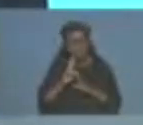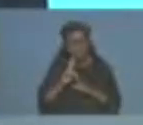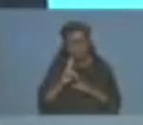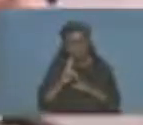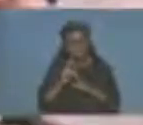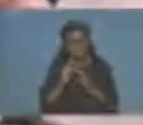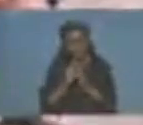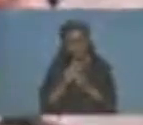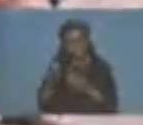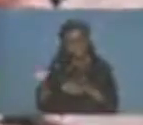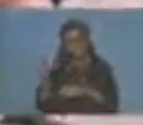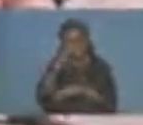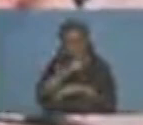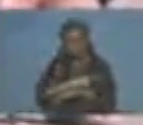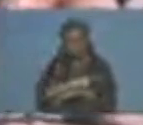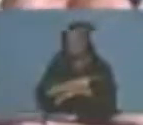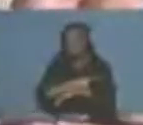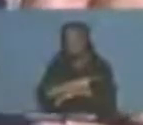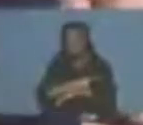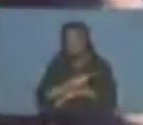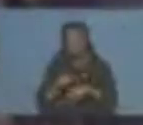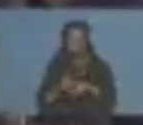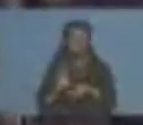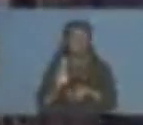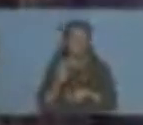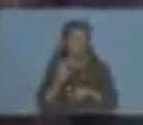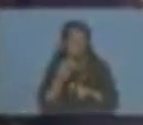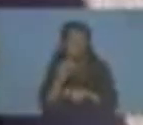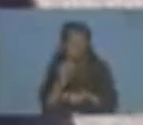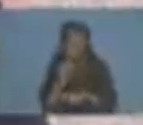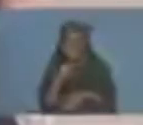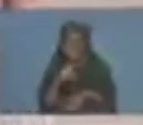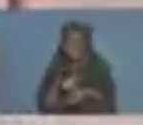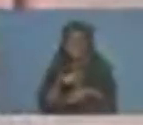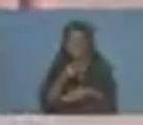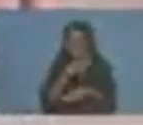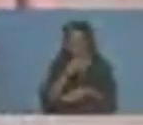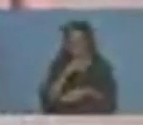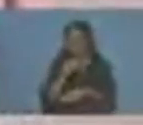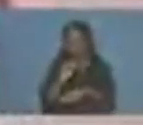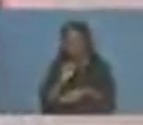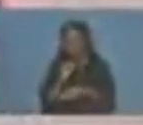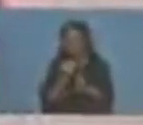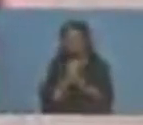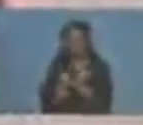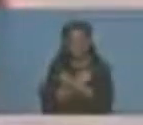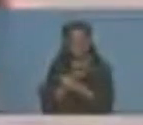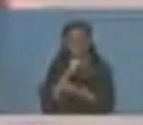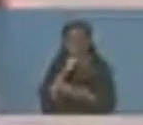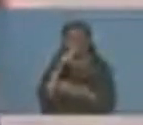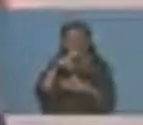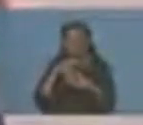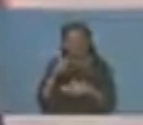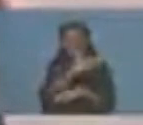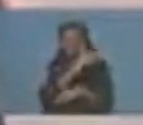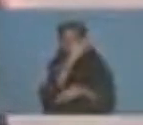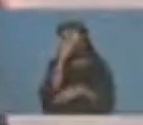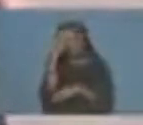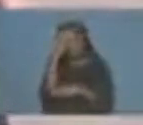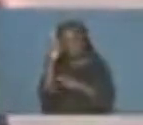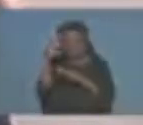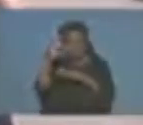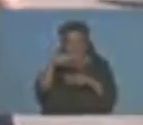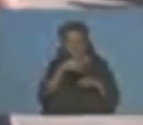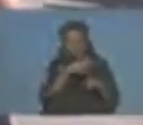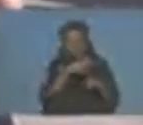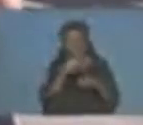went. As we tend to say over at the Broadcasting Corporation of the Bahamas, love is in the airwaves, or